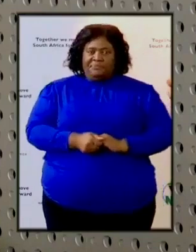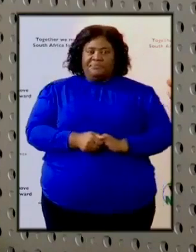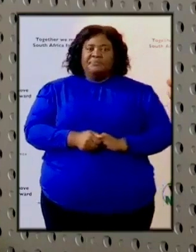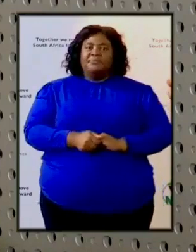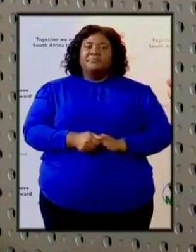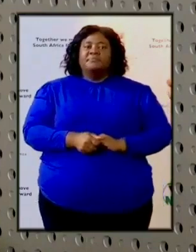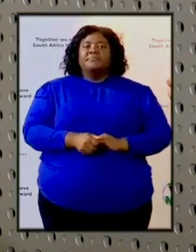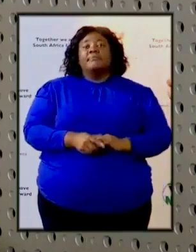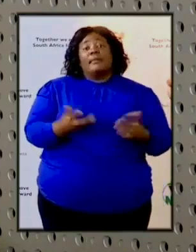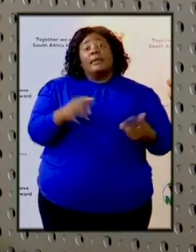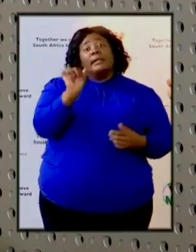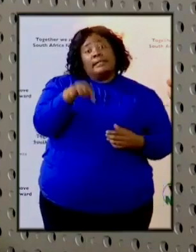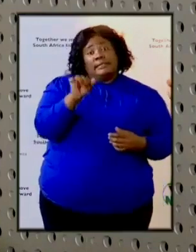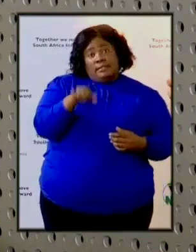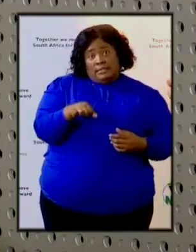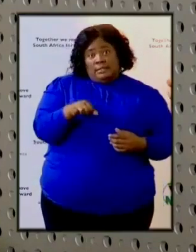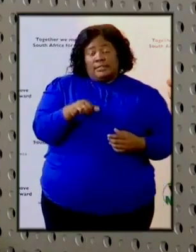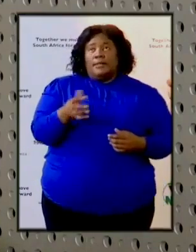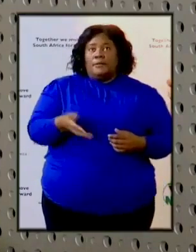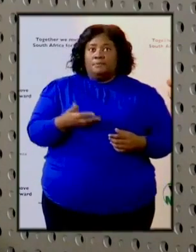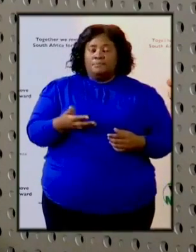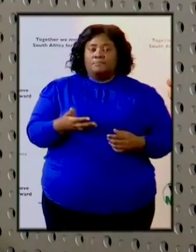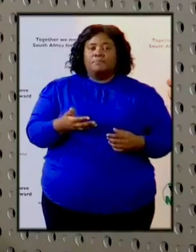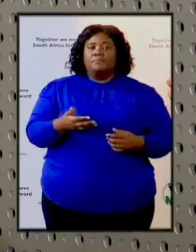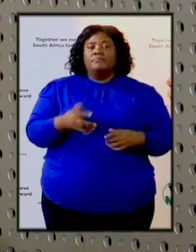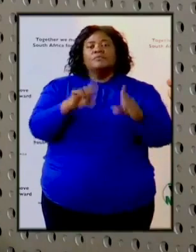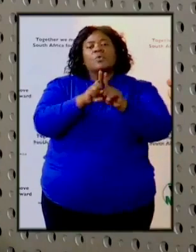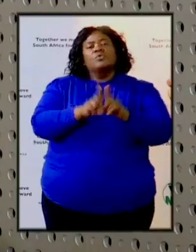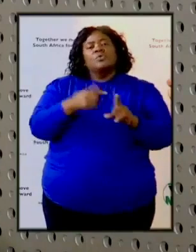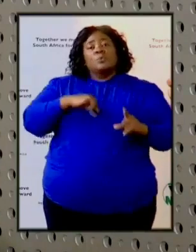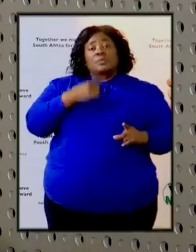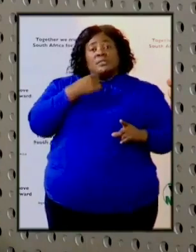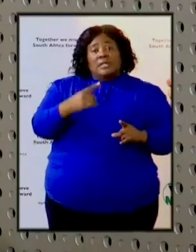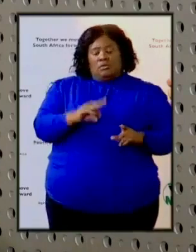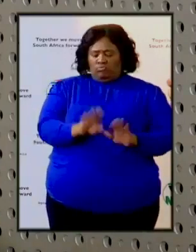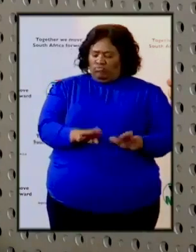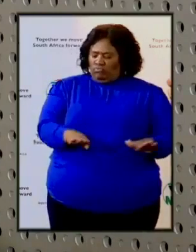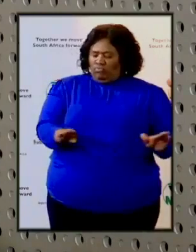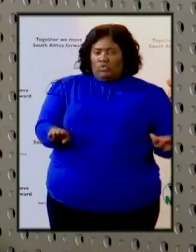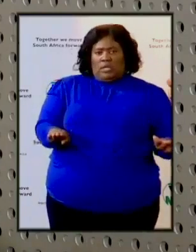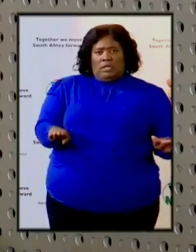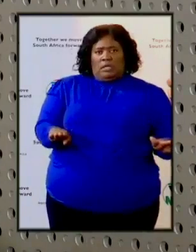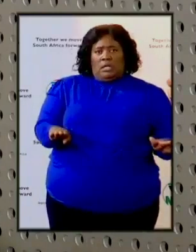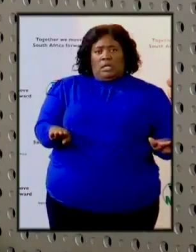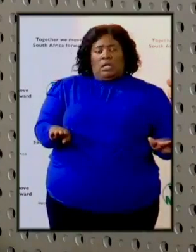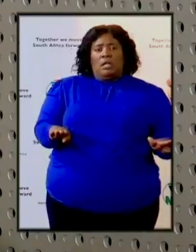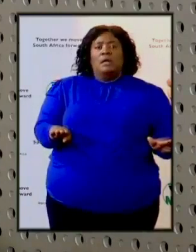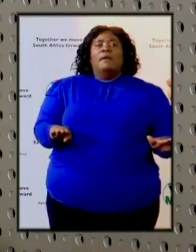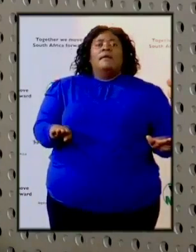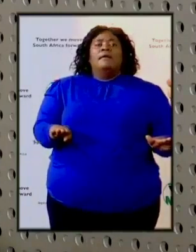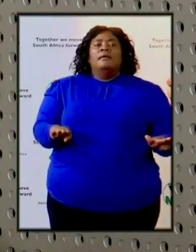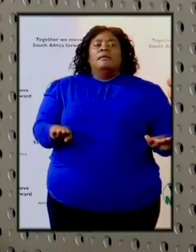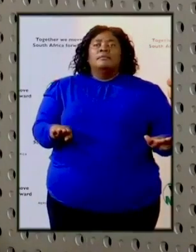And of course, we also are saying that children can move. We